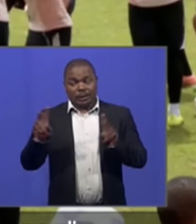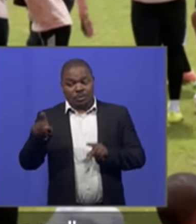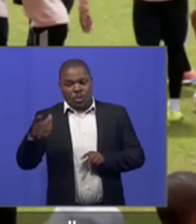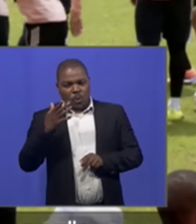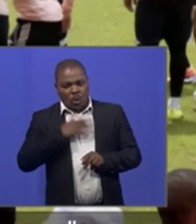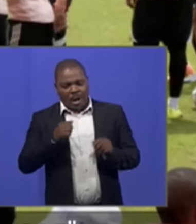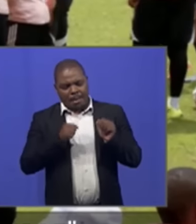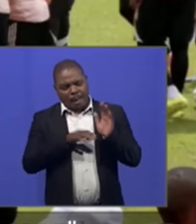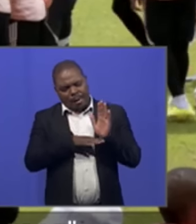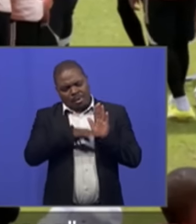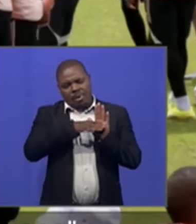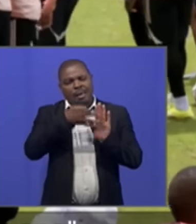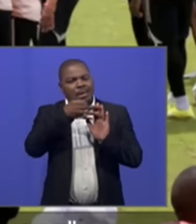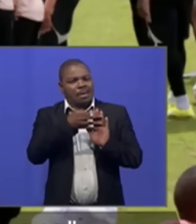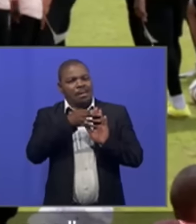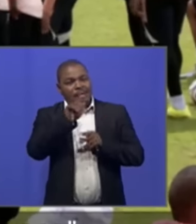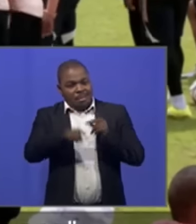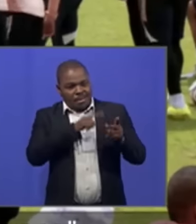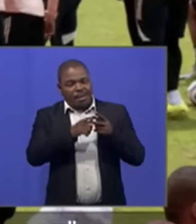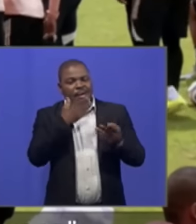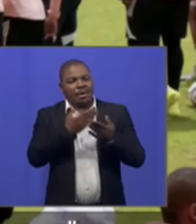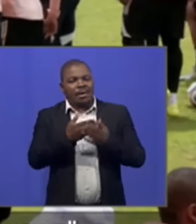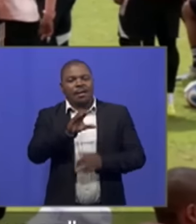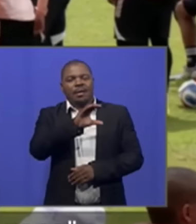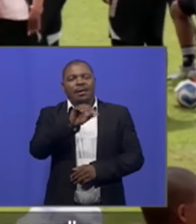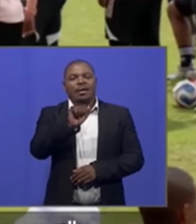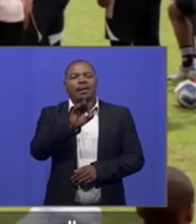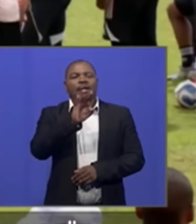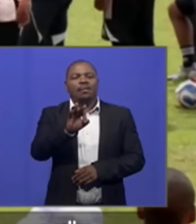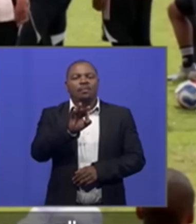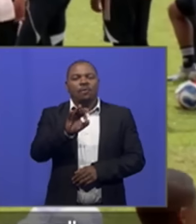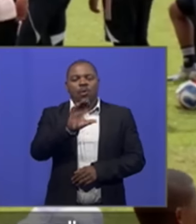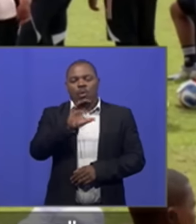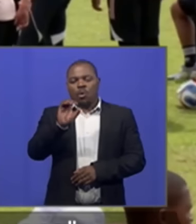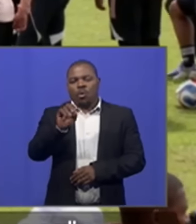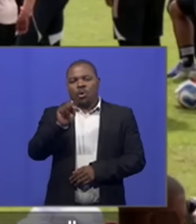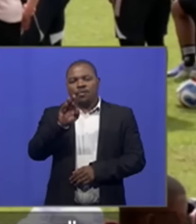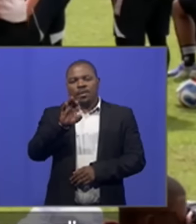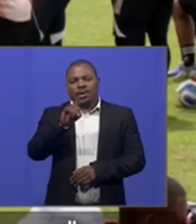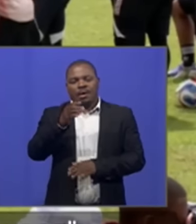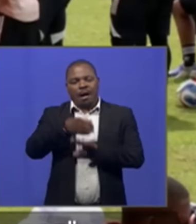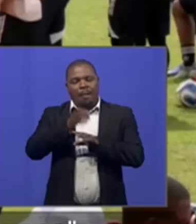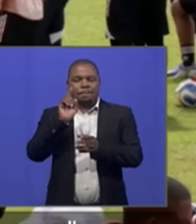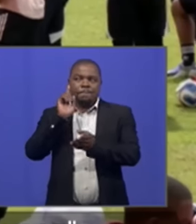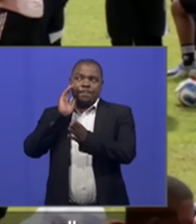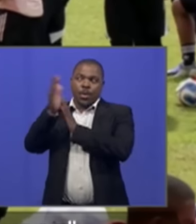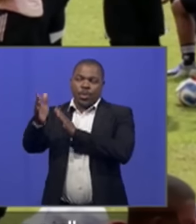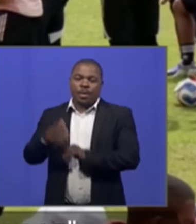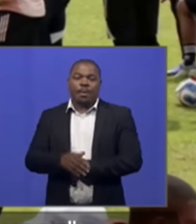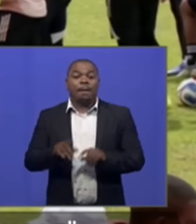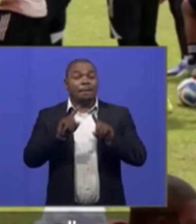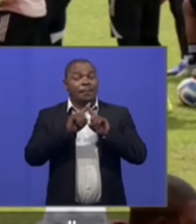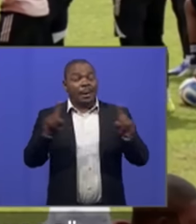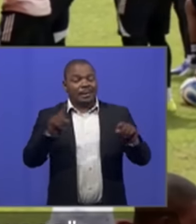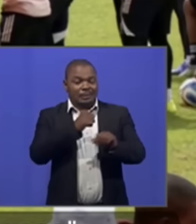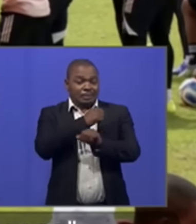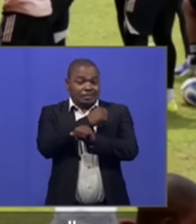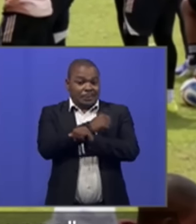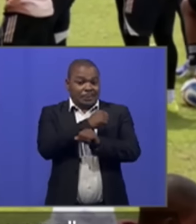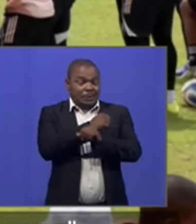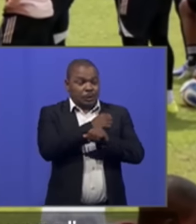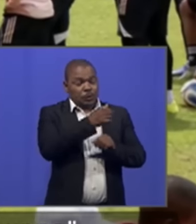maemo a boraro go boela dipapading tša CAF Confederation Cup. E fela mothuša mohlahli wa Pirates Mandla Ncikazi o re